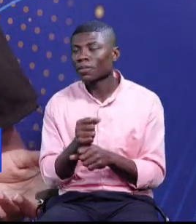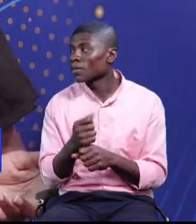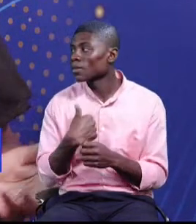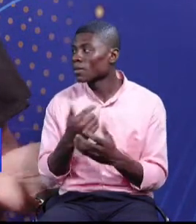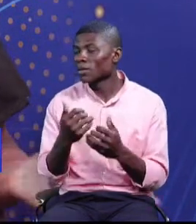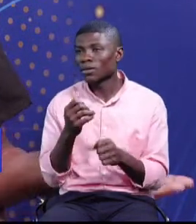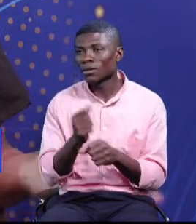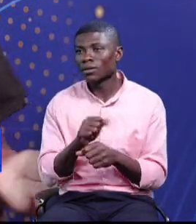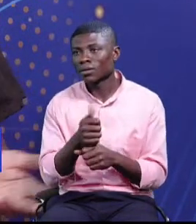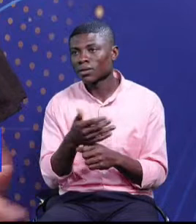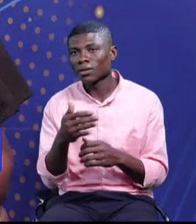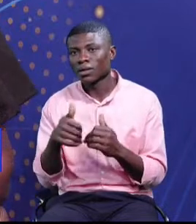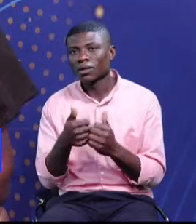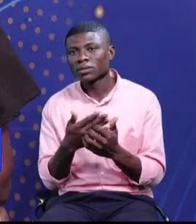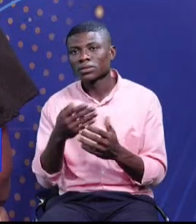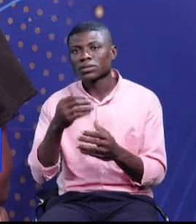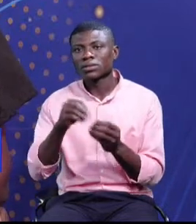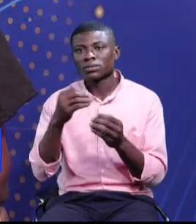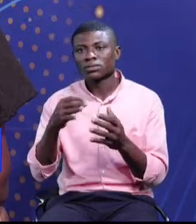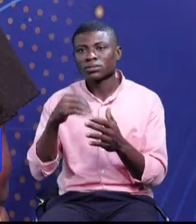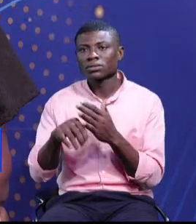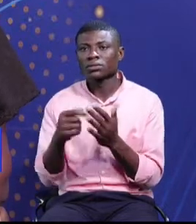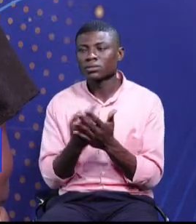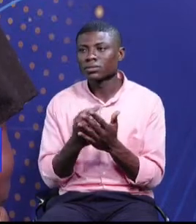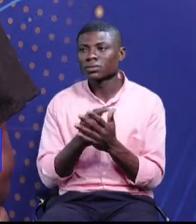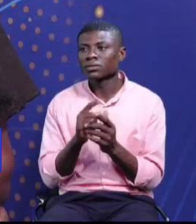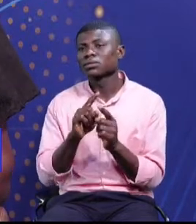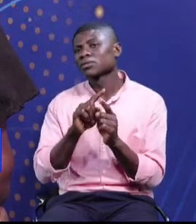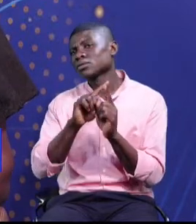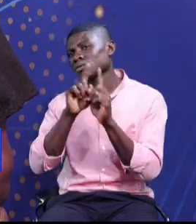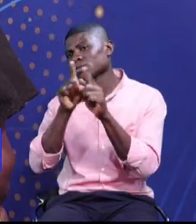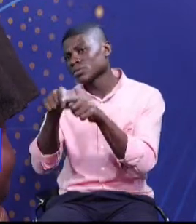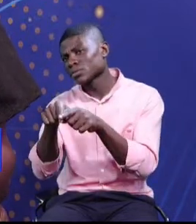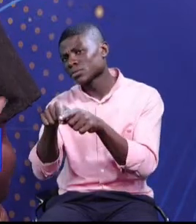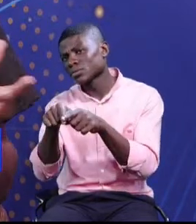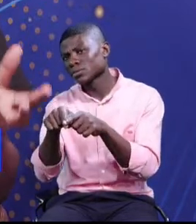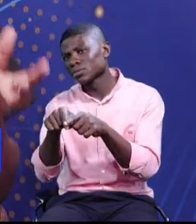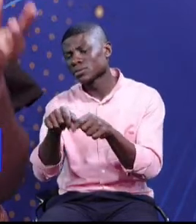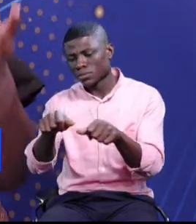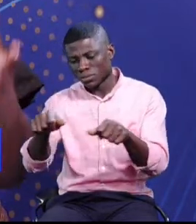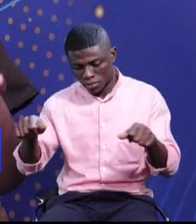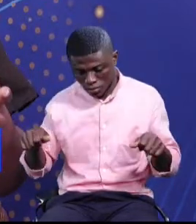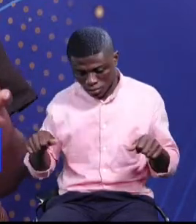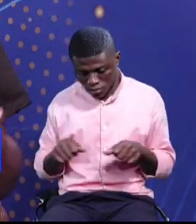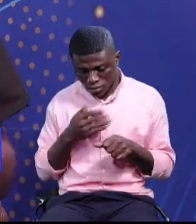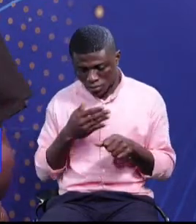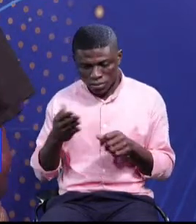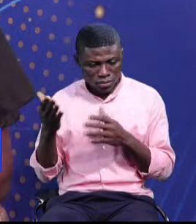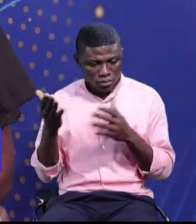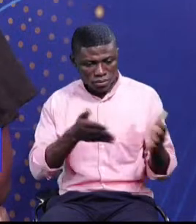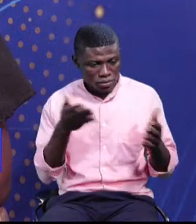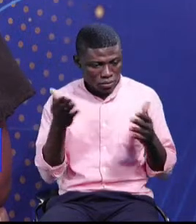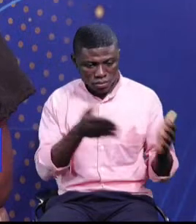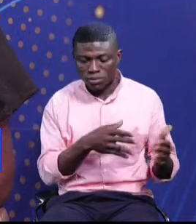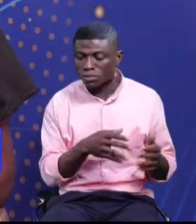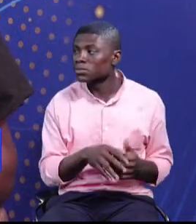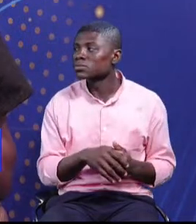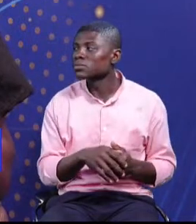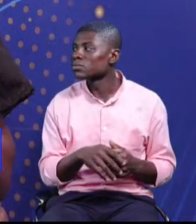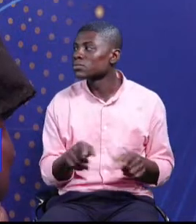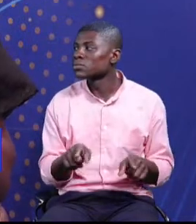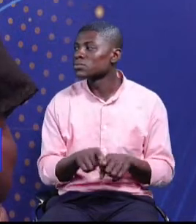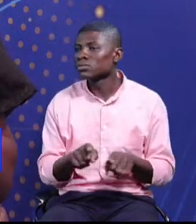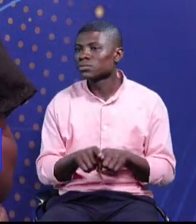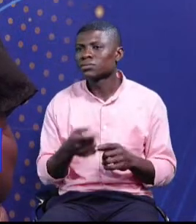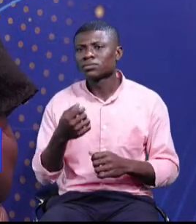another bottleneck is how expensive things are, right? Because they wanted to get a space to put their retail outlets in. And